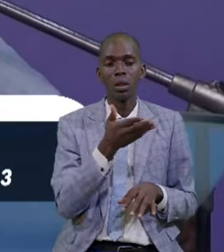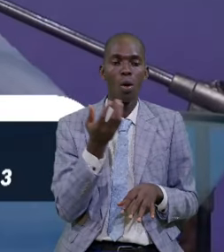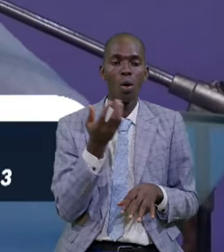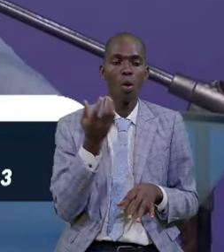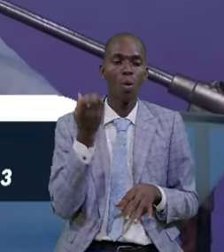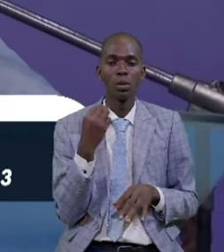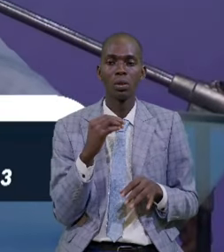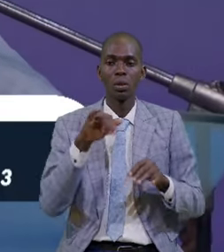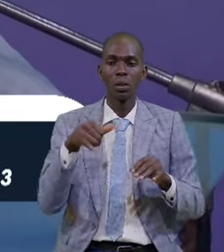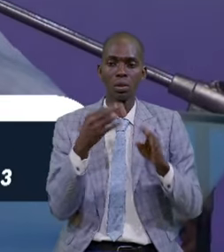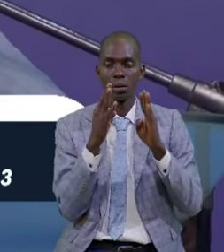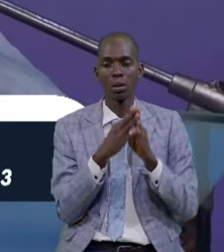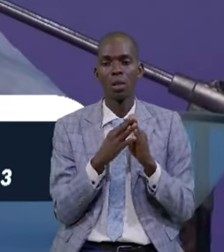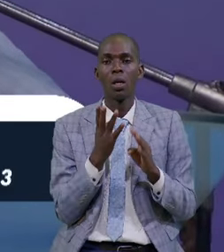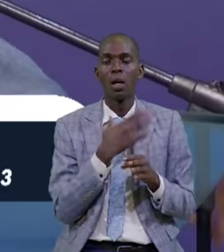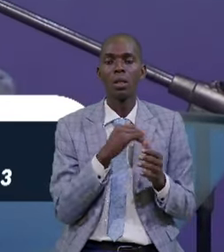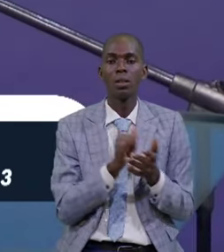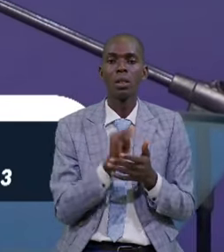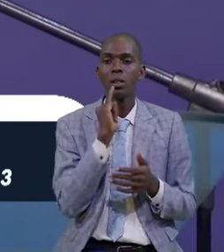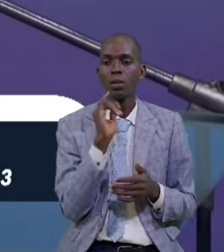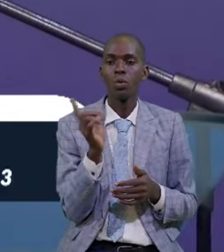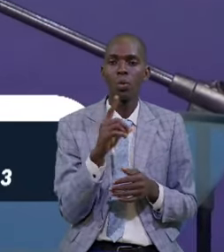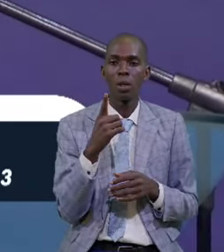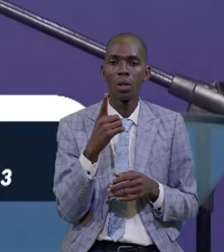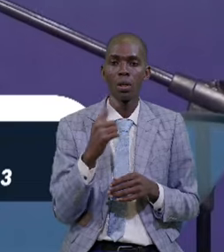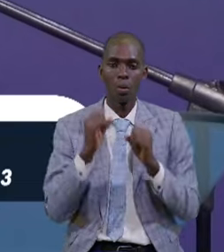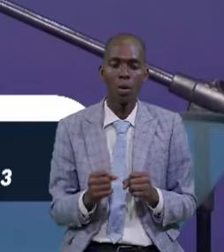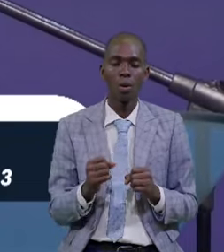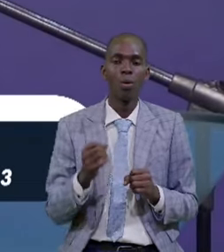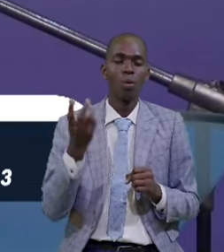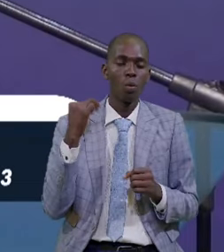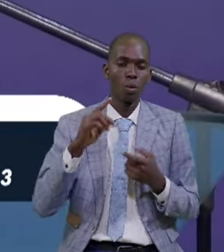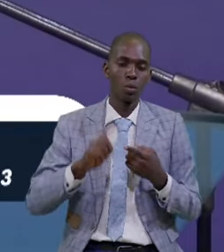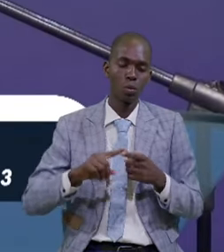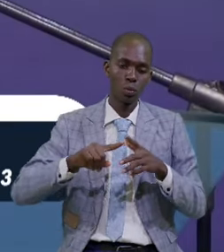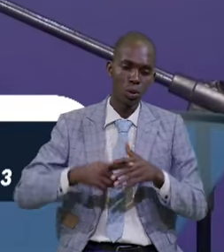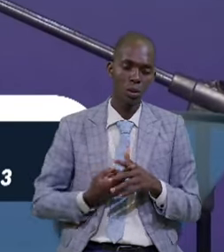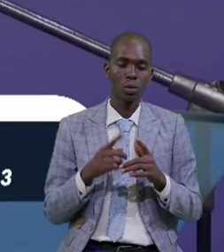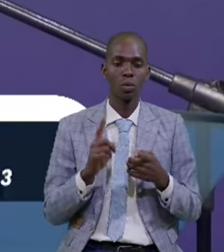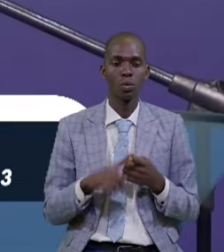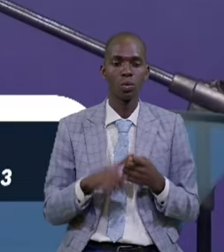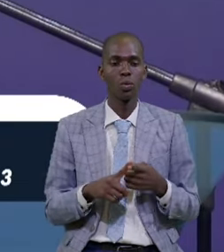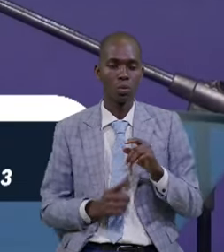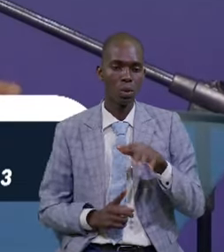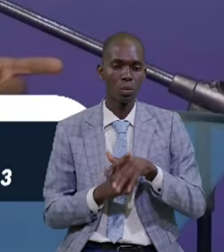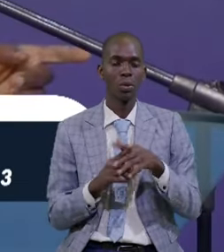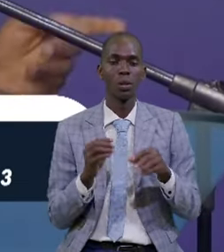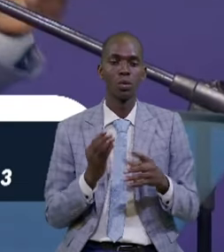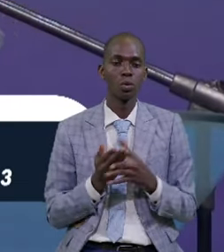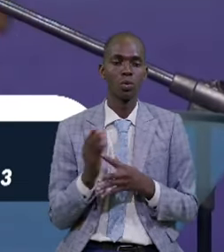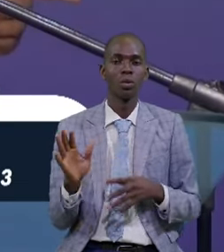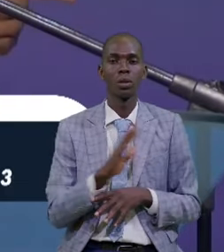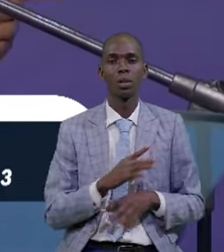the power was to begin being manifested through their lives. And they were